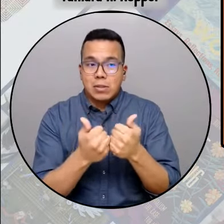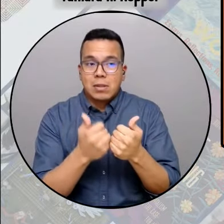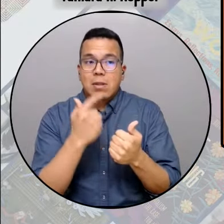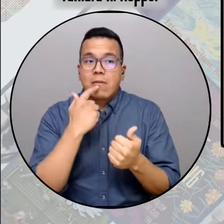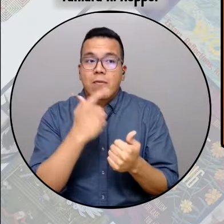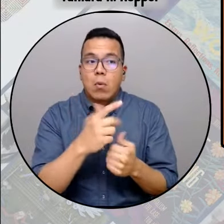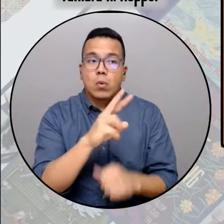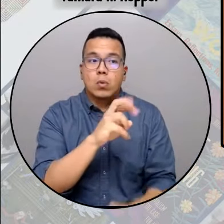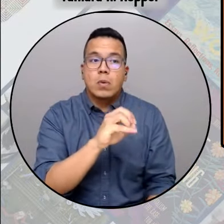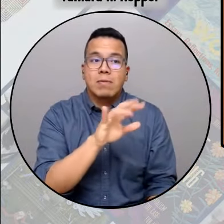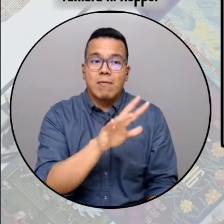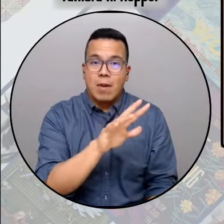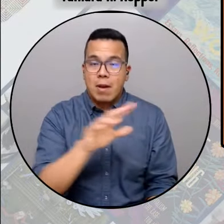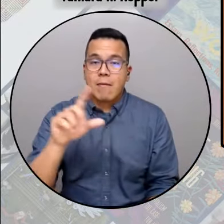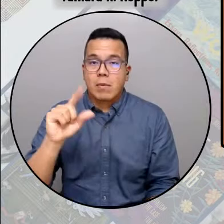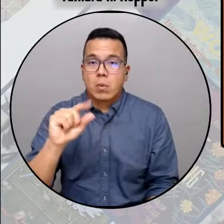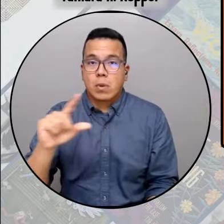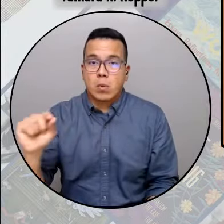year